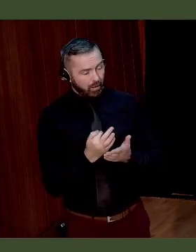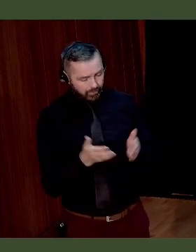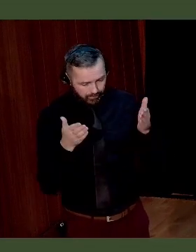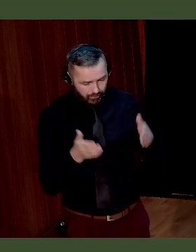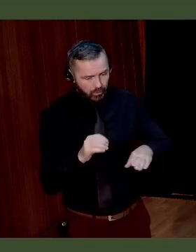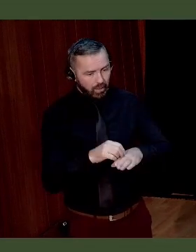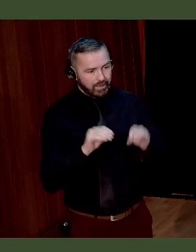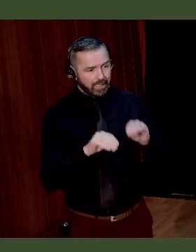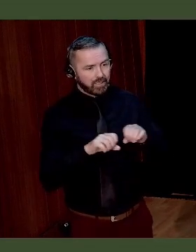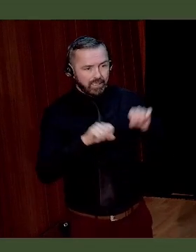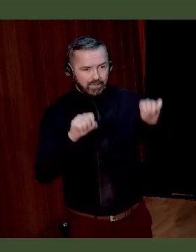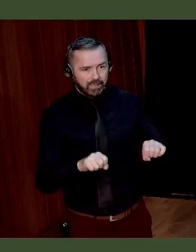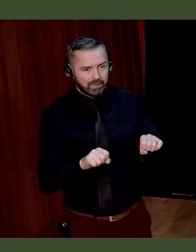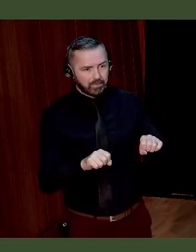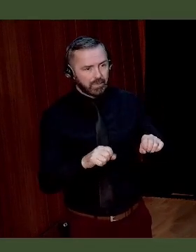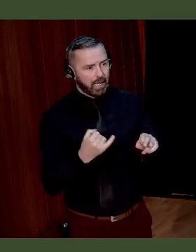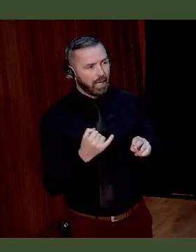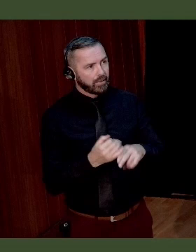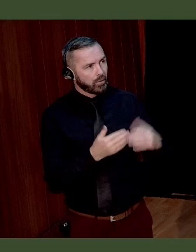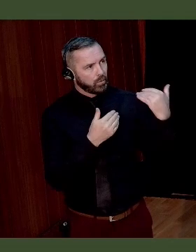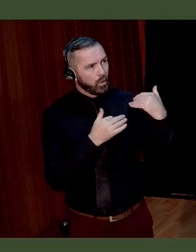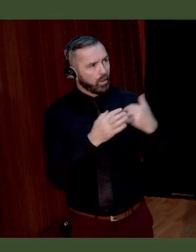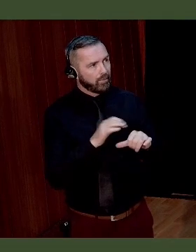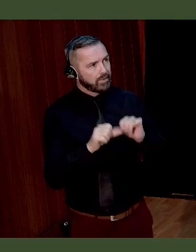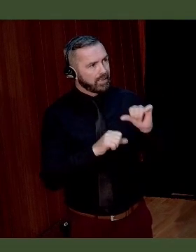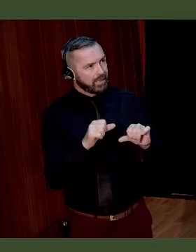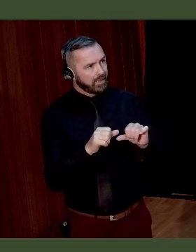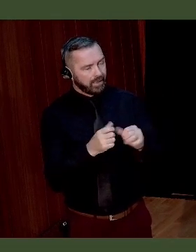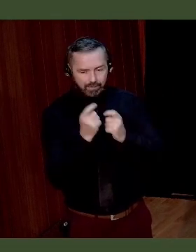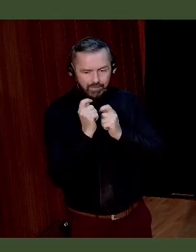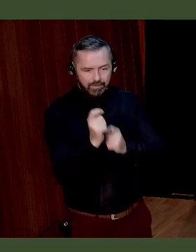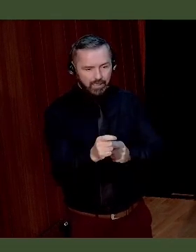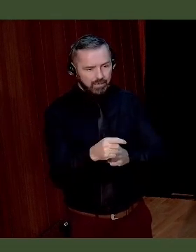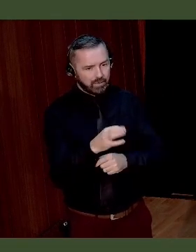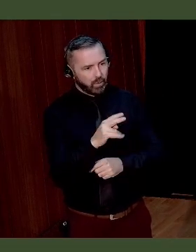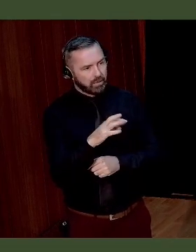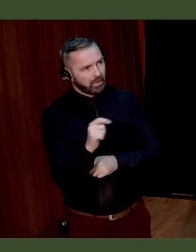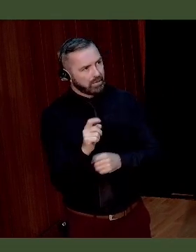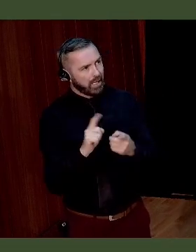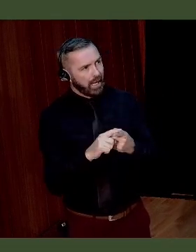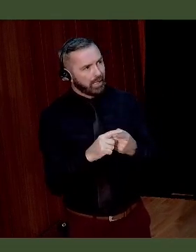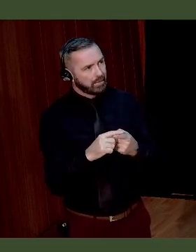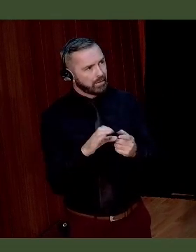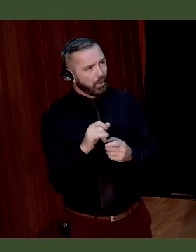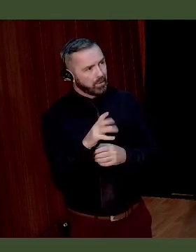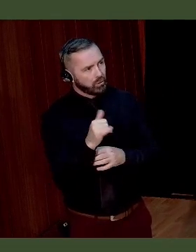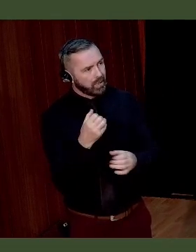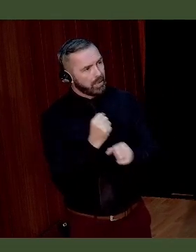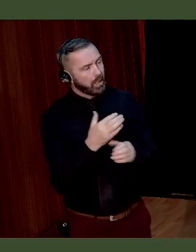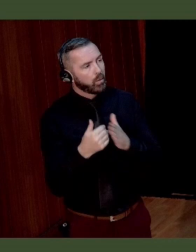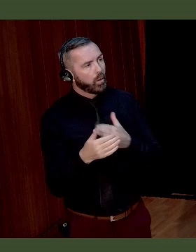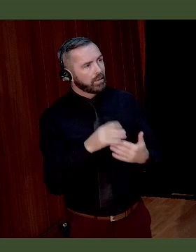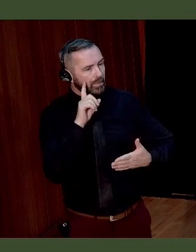the education system, as well as the internal role of the League, the delegates status of the Gaeltacht, and also was a commentary